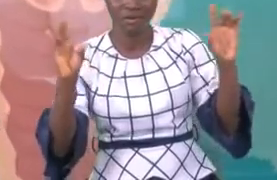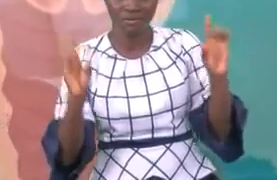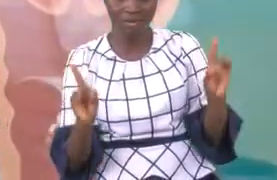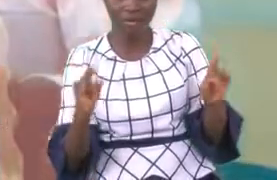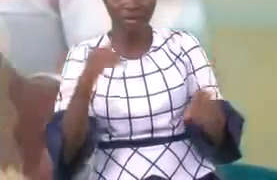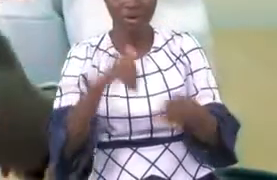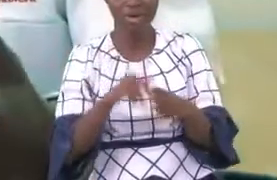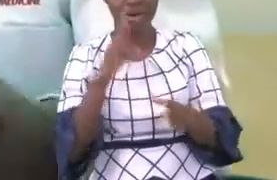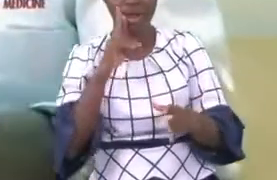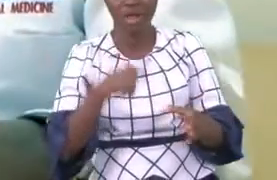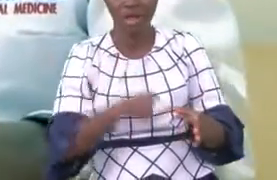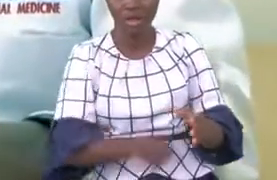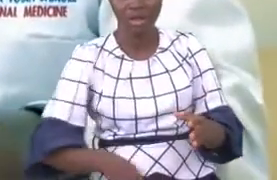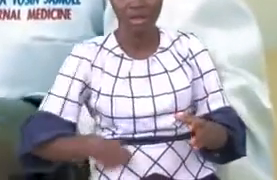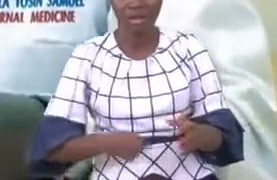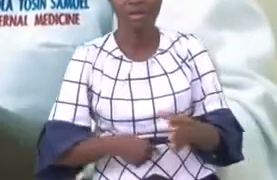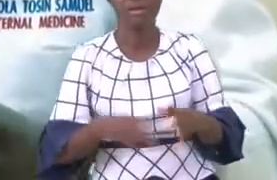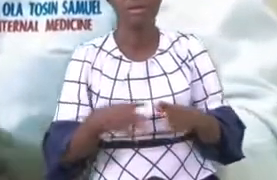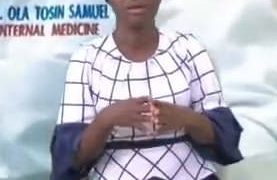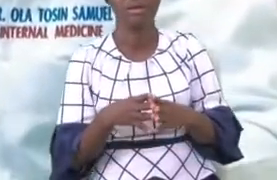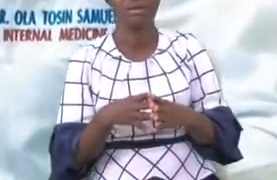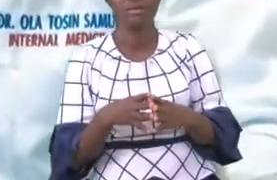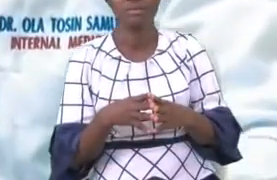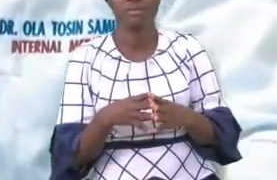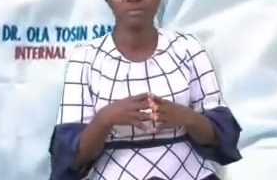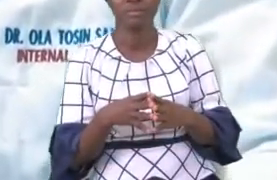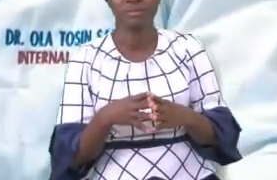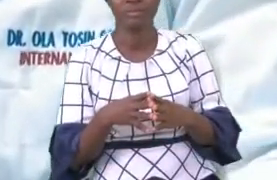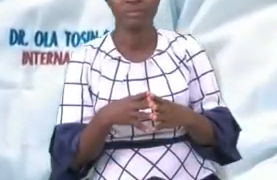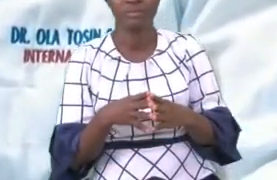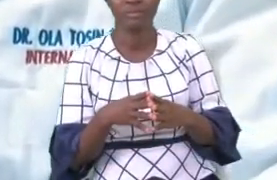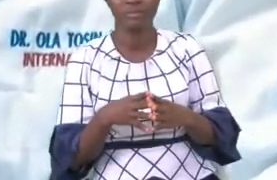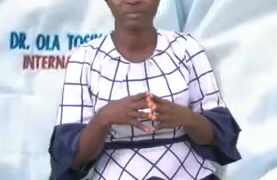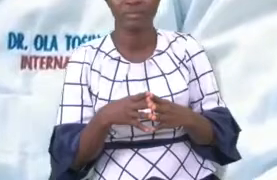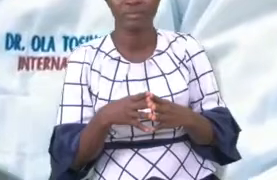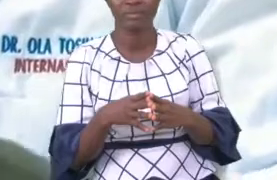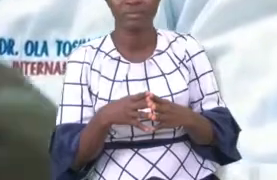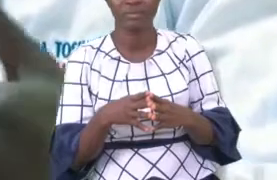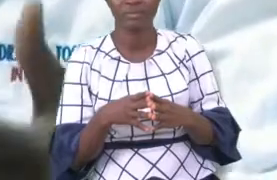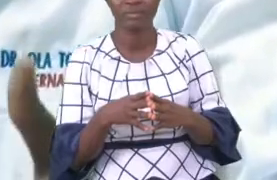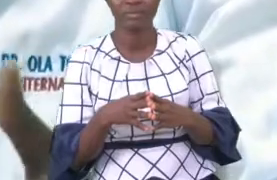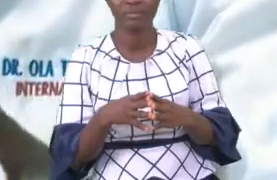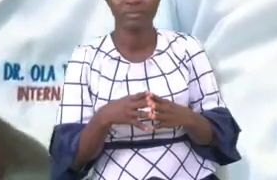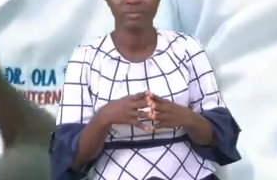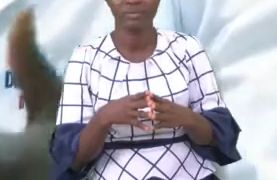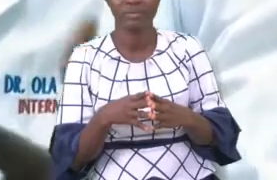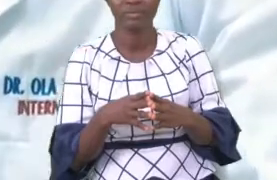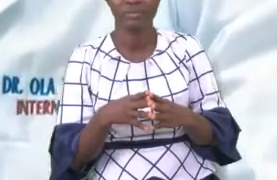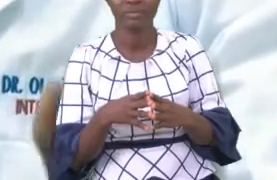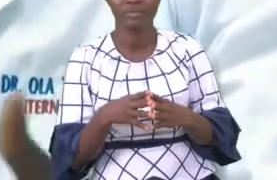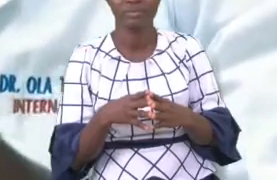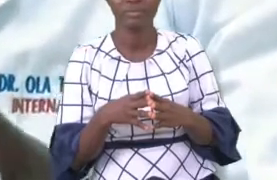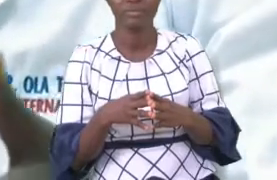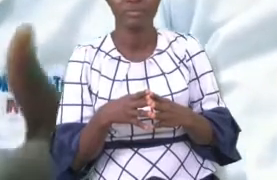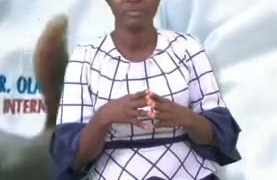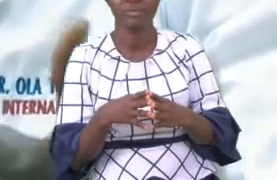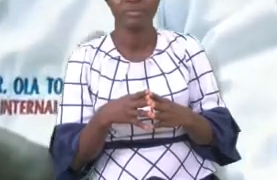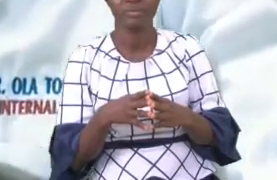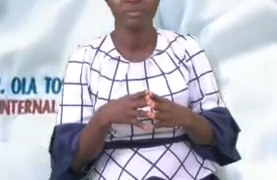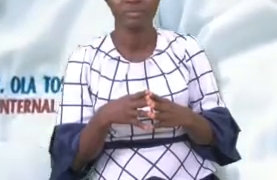of infertility, ebb and flow, and some other complications. And so to be cured of multiple